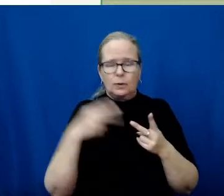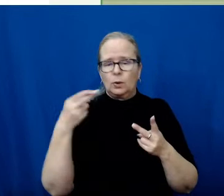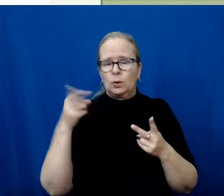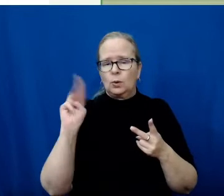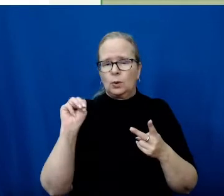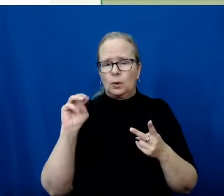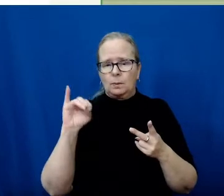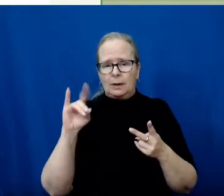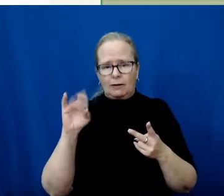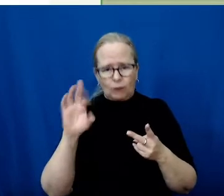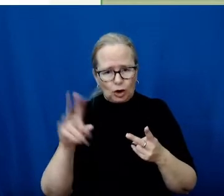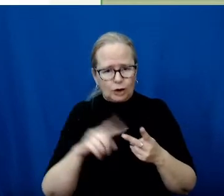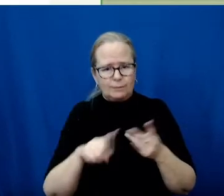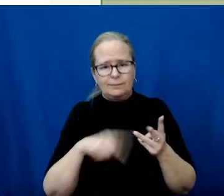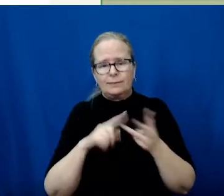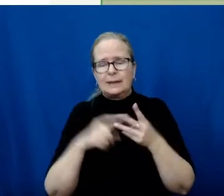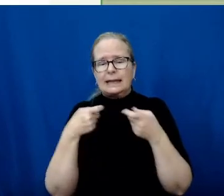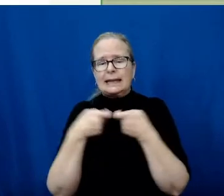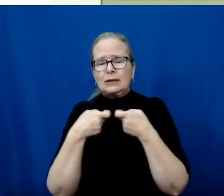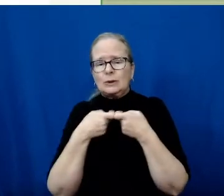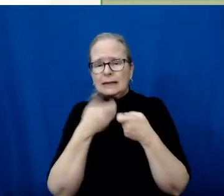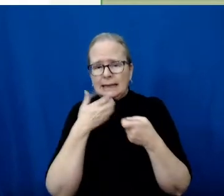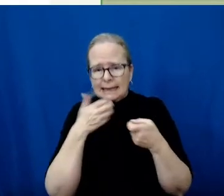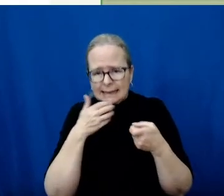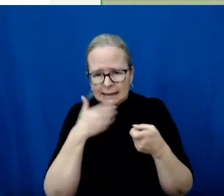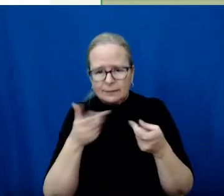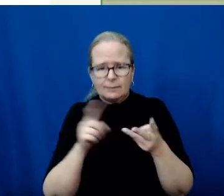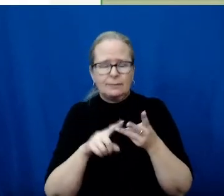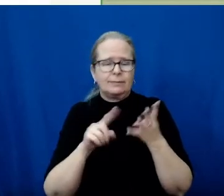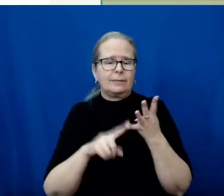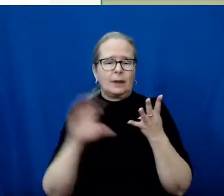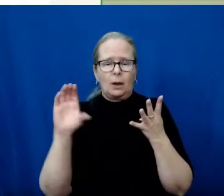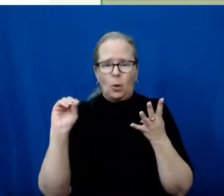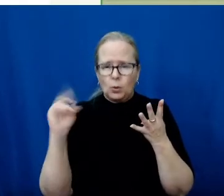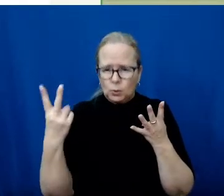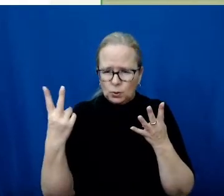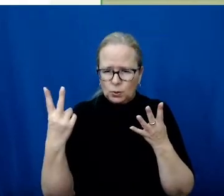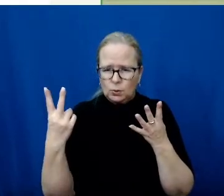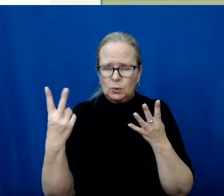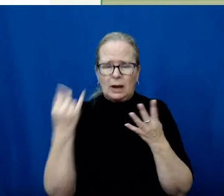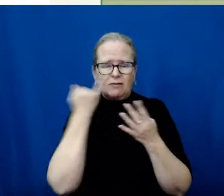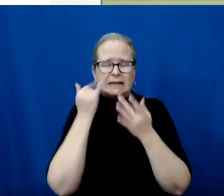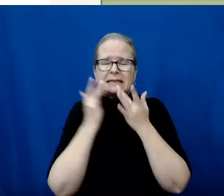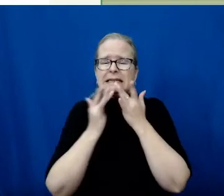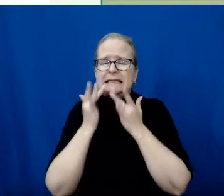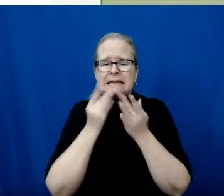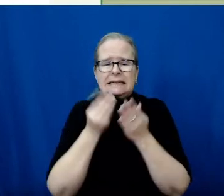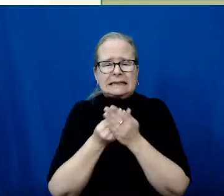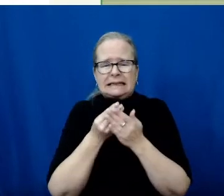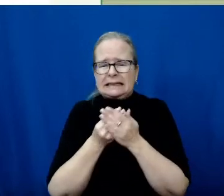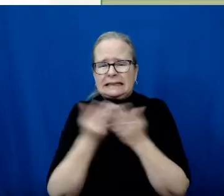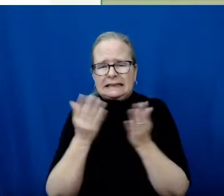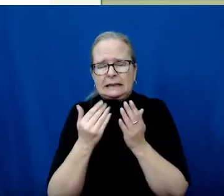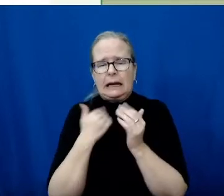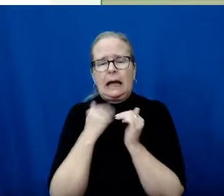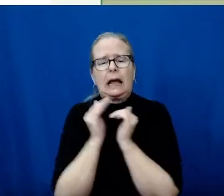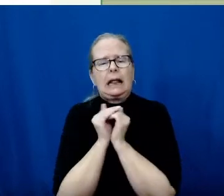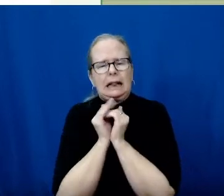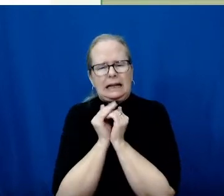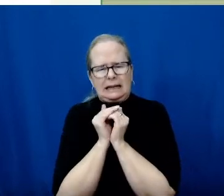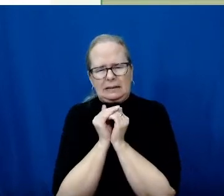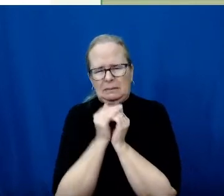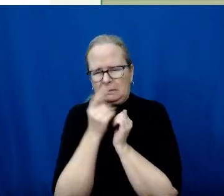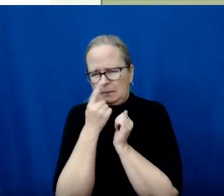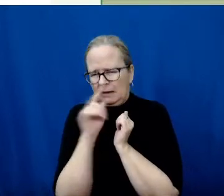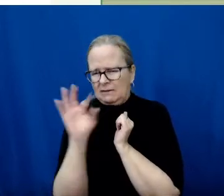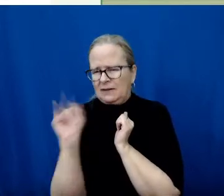budget, at the very least, get the fan, because that's going to clean the air, and opening up the windows and sealing the room up. You probably have everything that you need